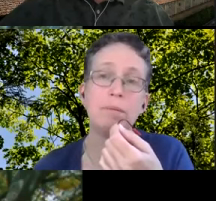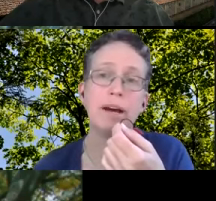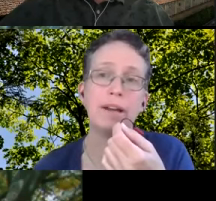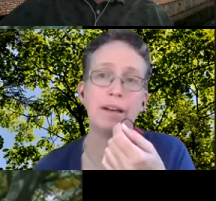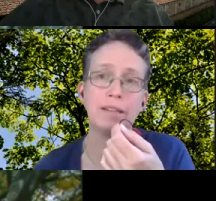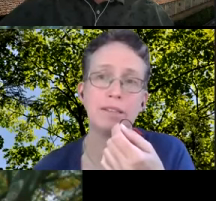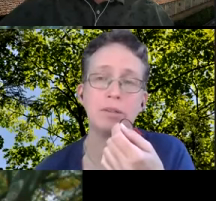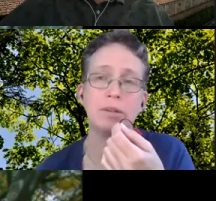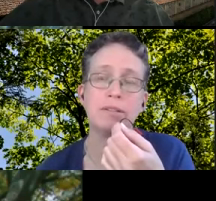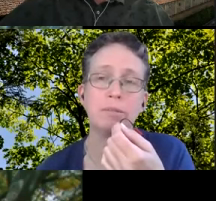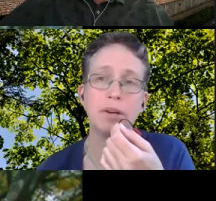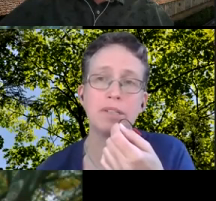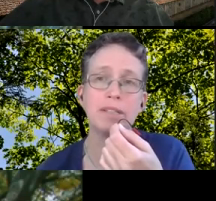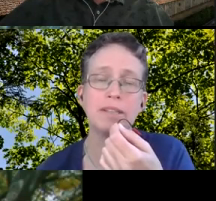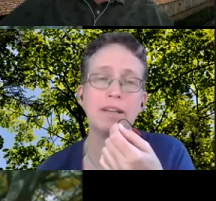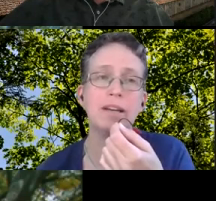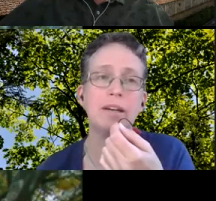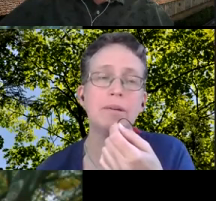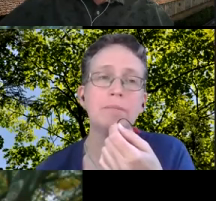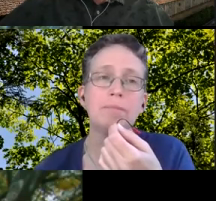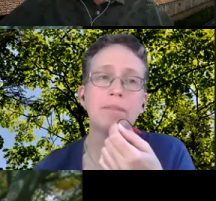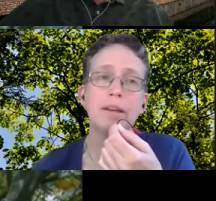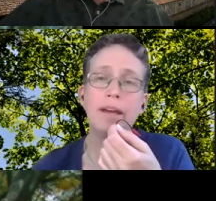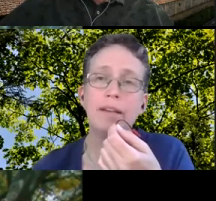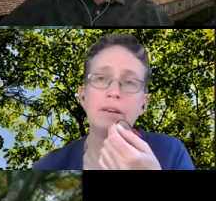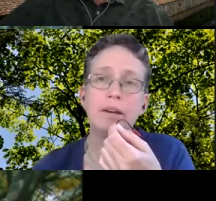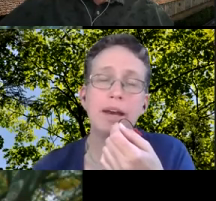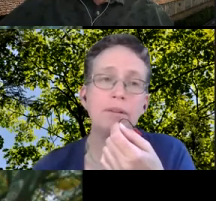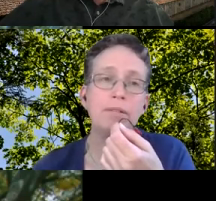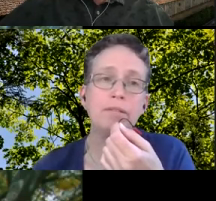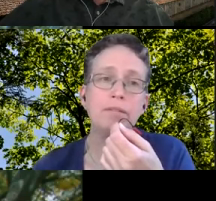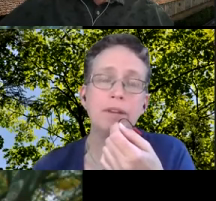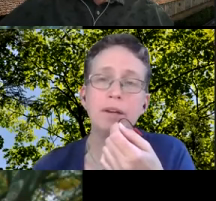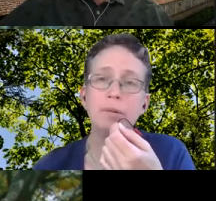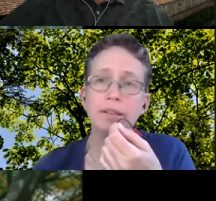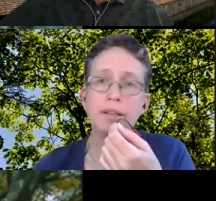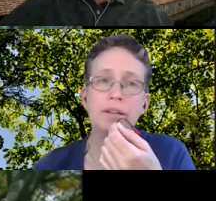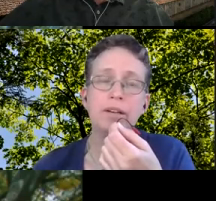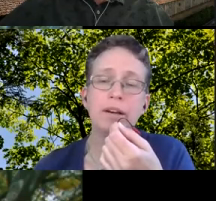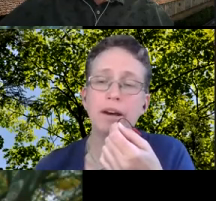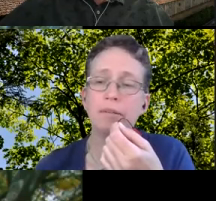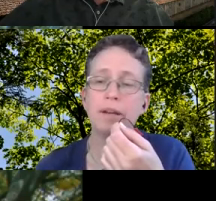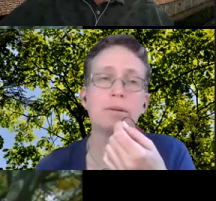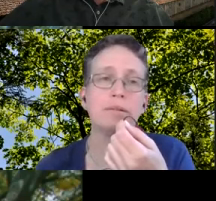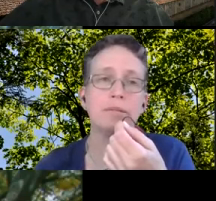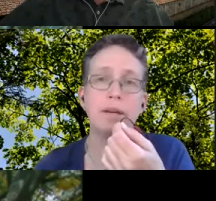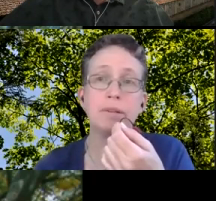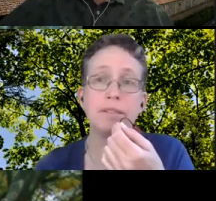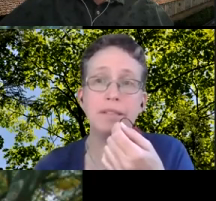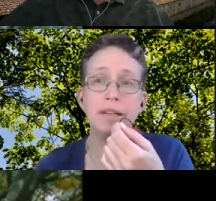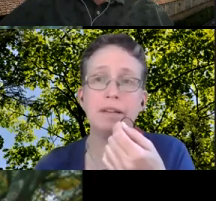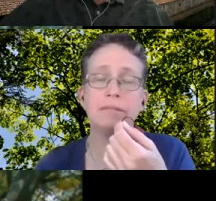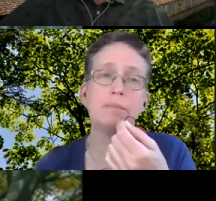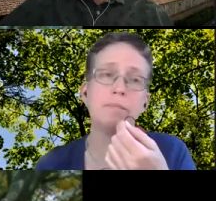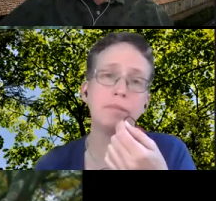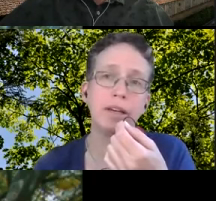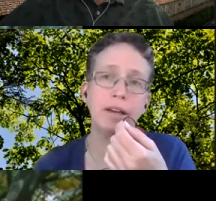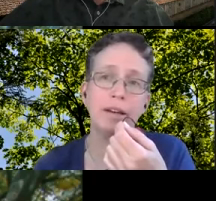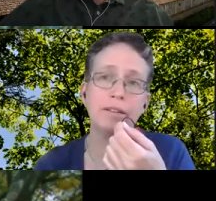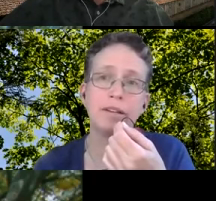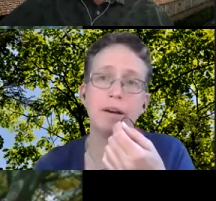that people had access to in different parts of the city. And we very quickly were able to see